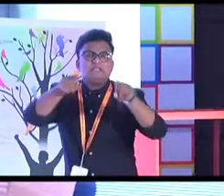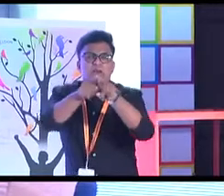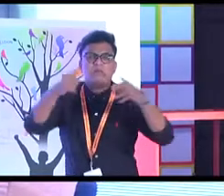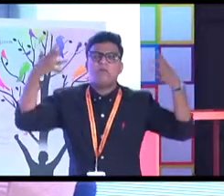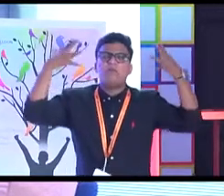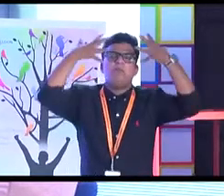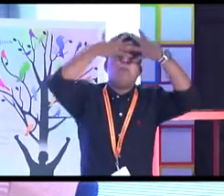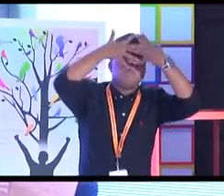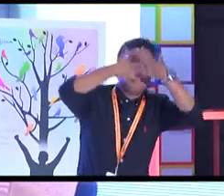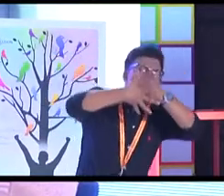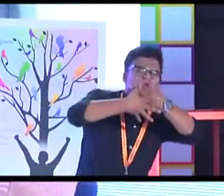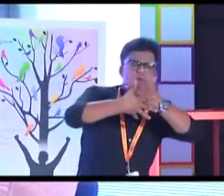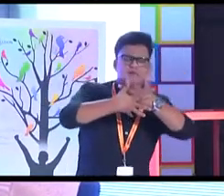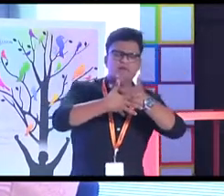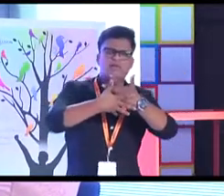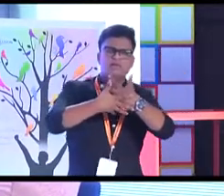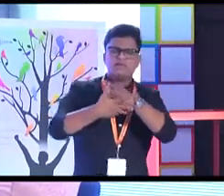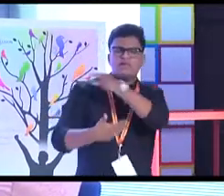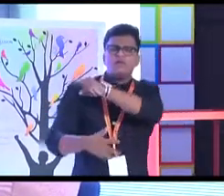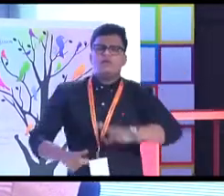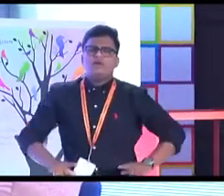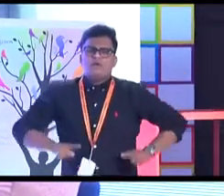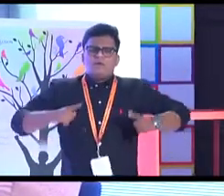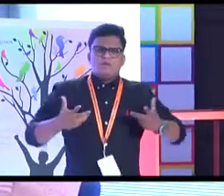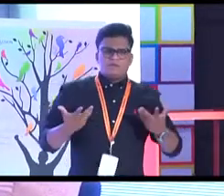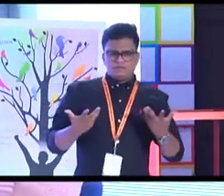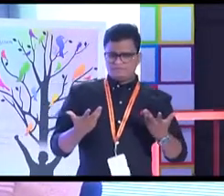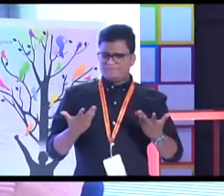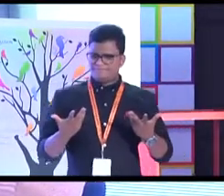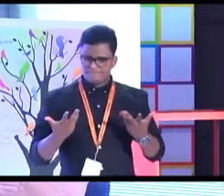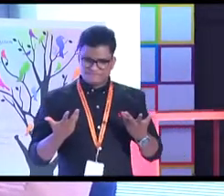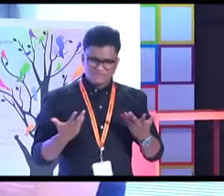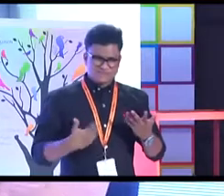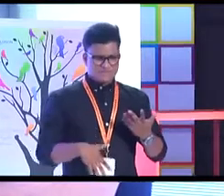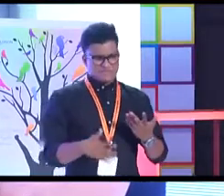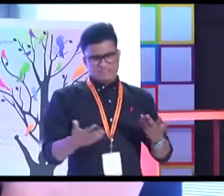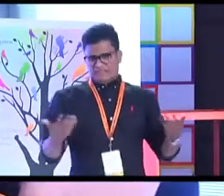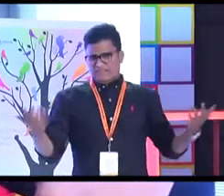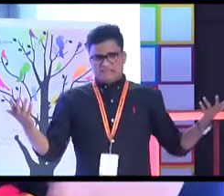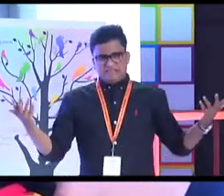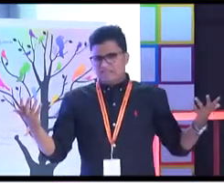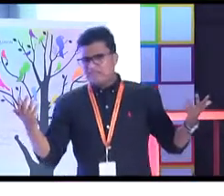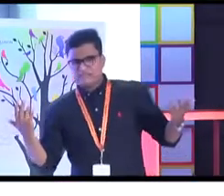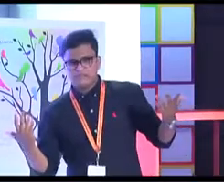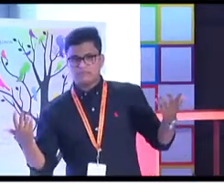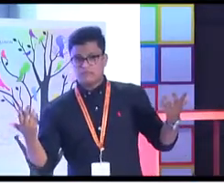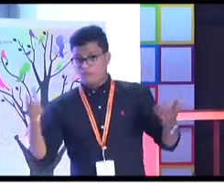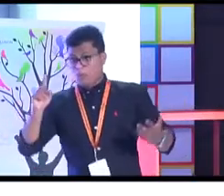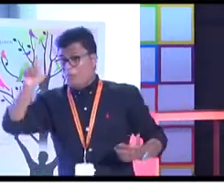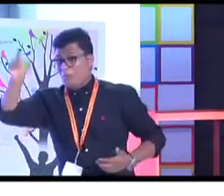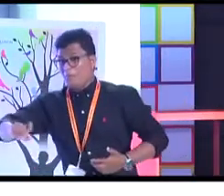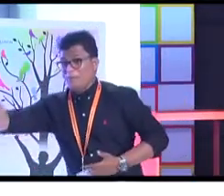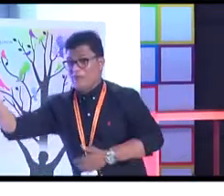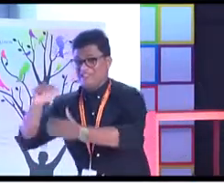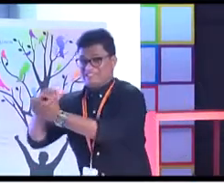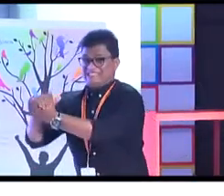And my life was just on a pause. Then one of my friends came to me and they